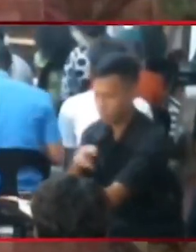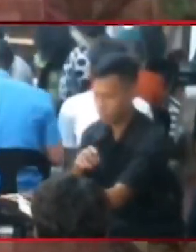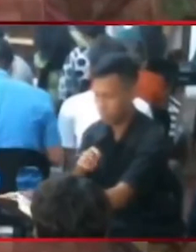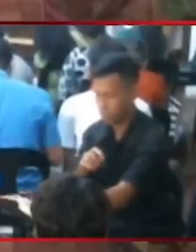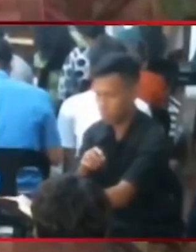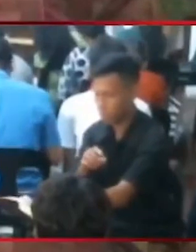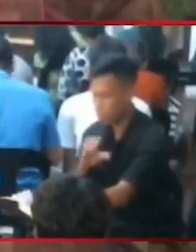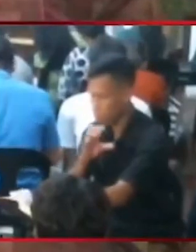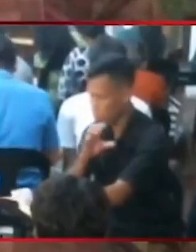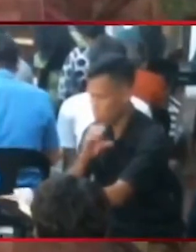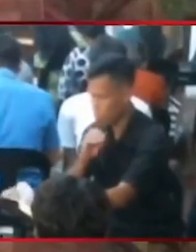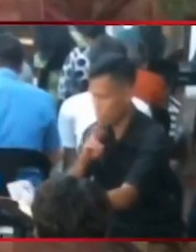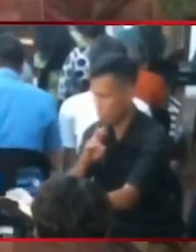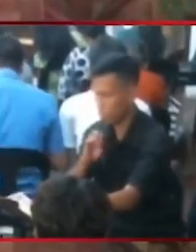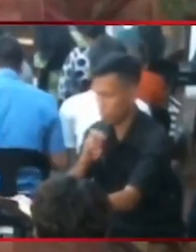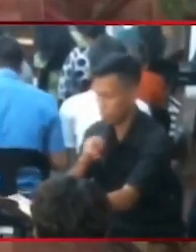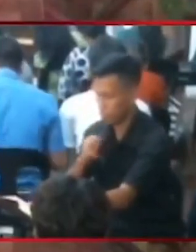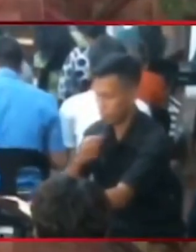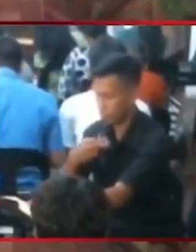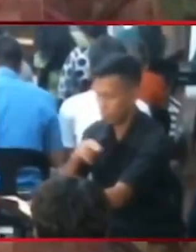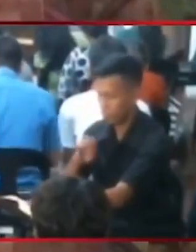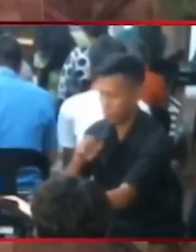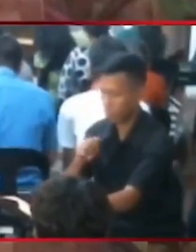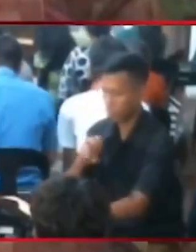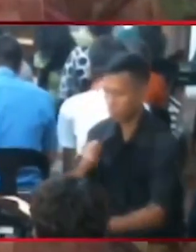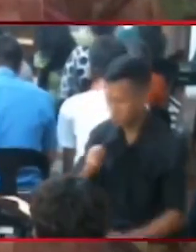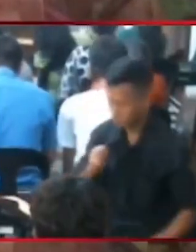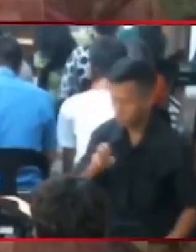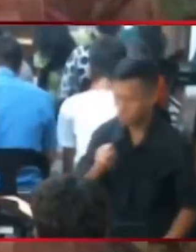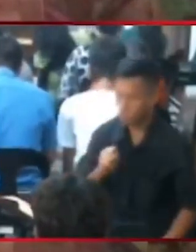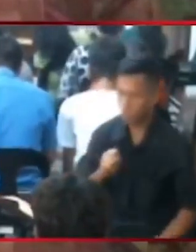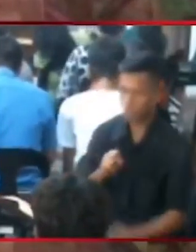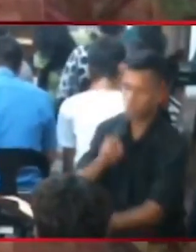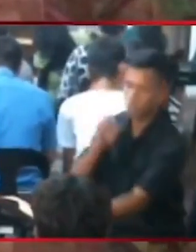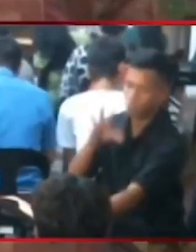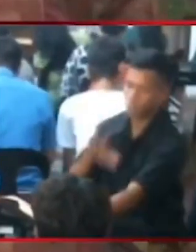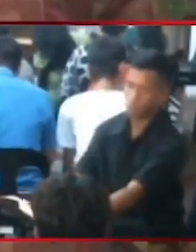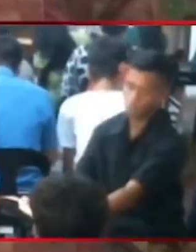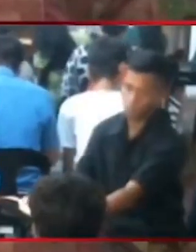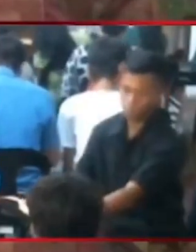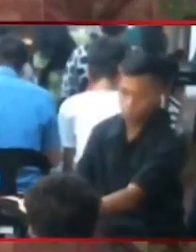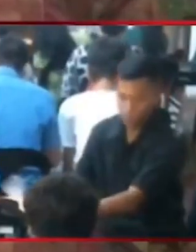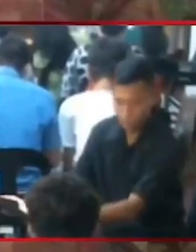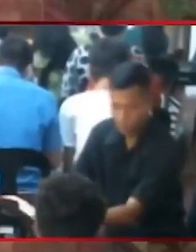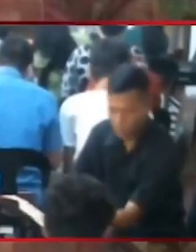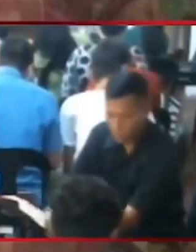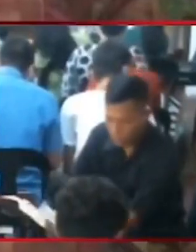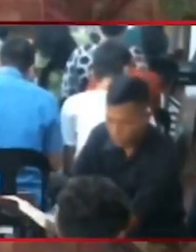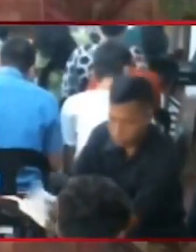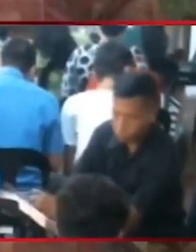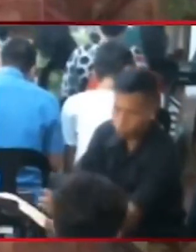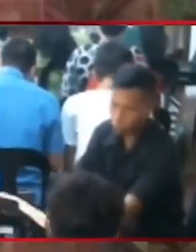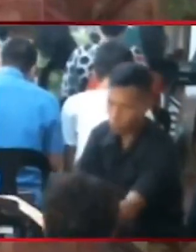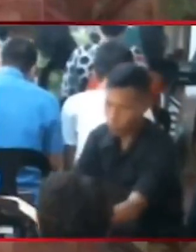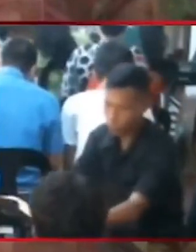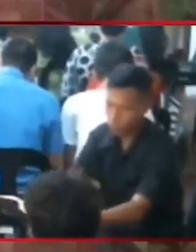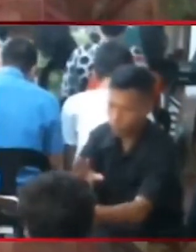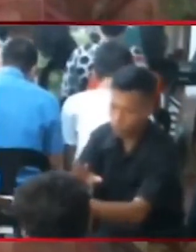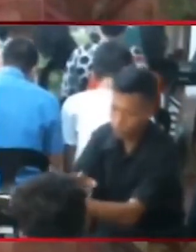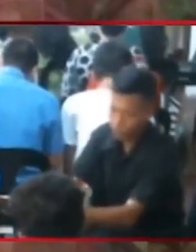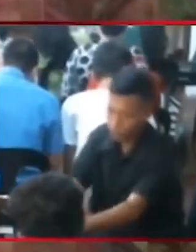Corinthians chapter 5 and 2 Corinthians chapter 5 and